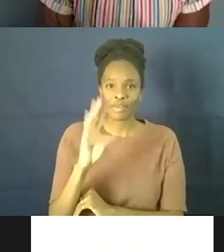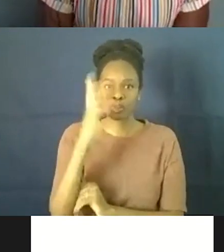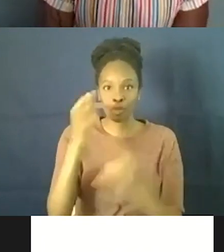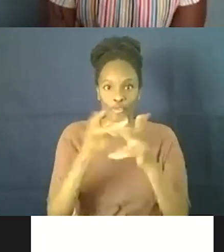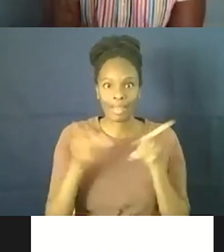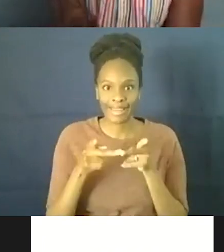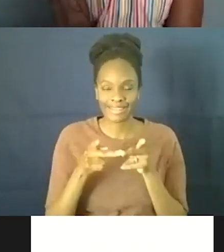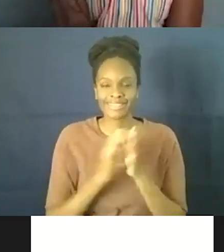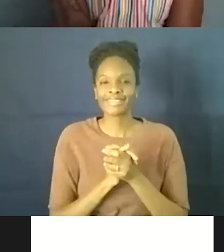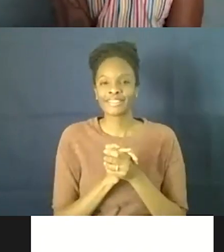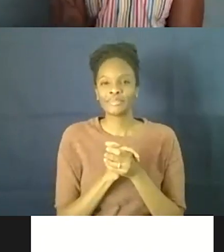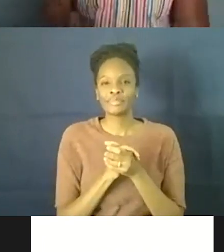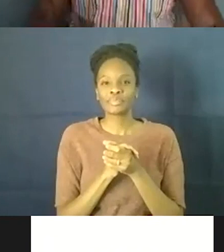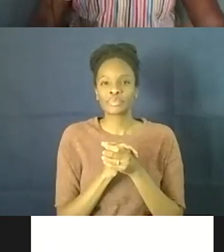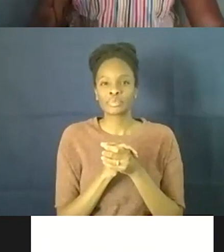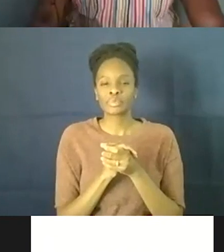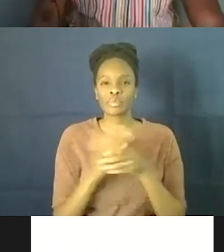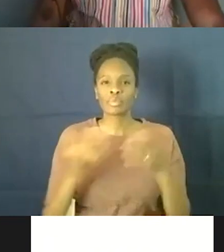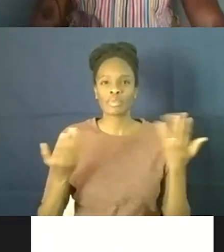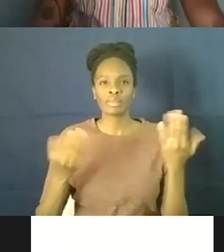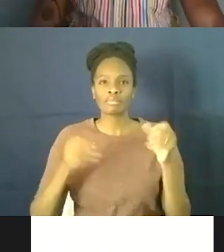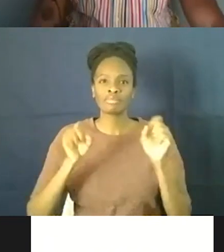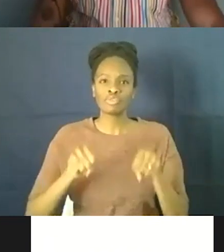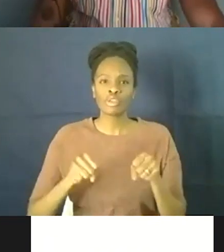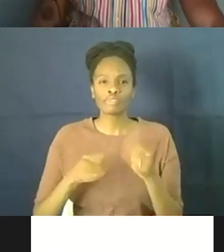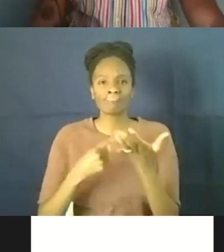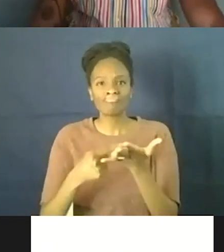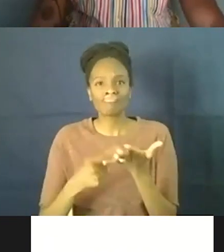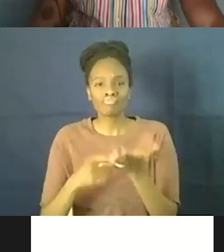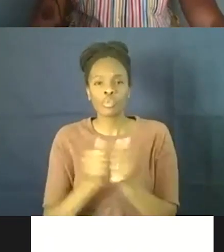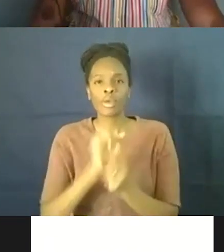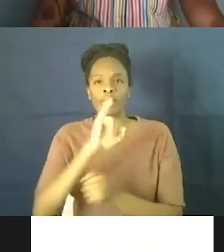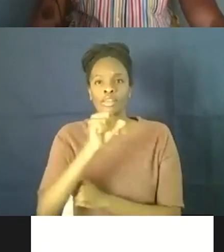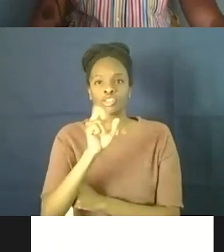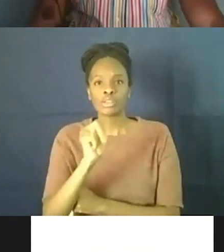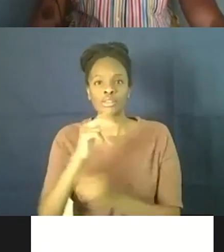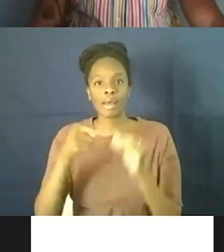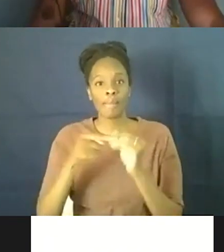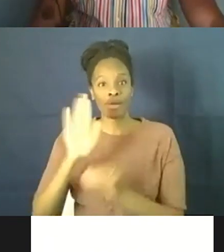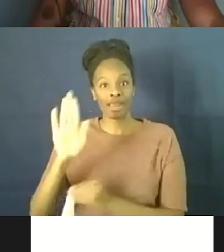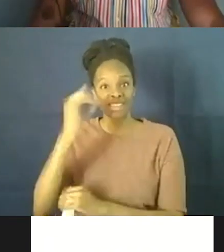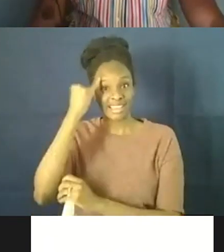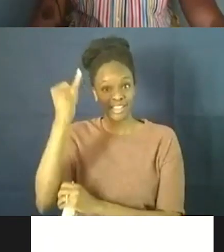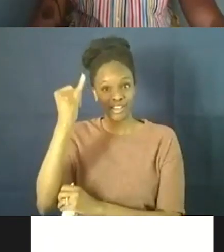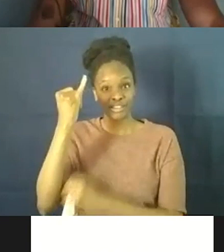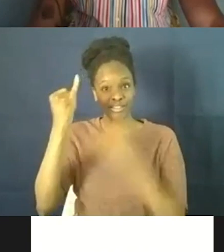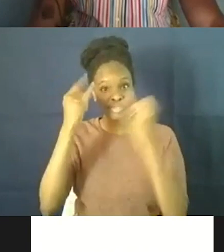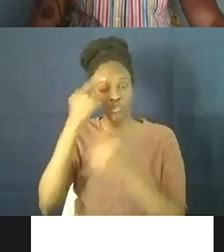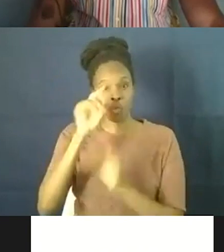place to kind of talk with Justin about his ideas for the season, things we were talking about. I know,